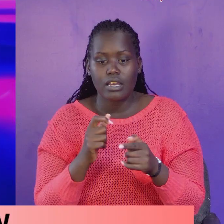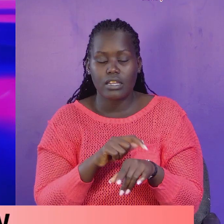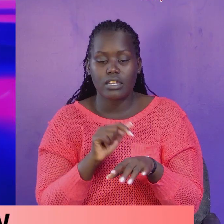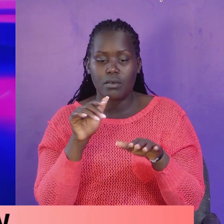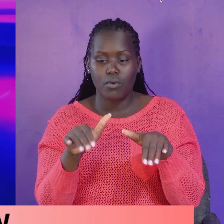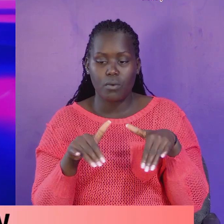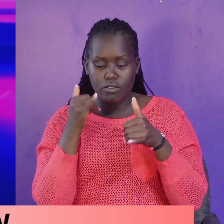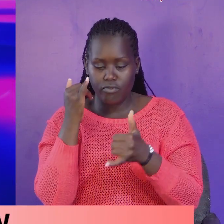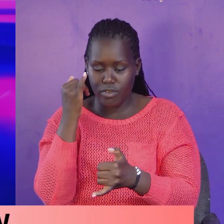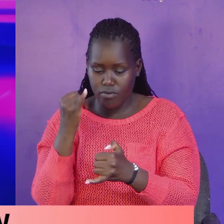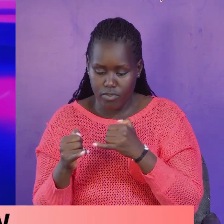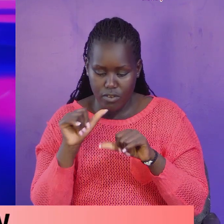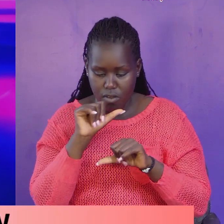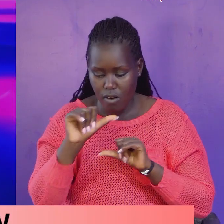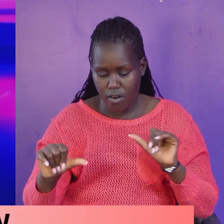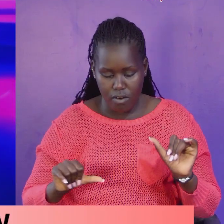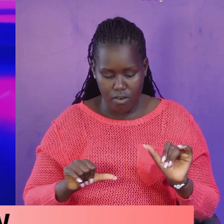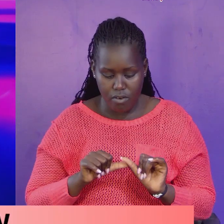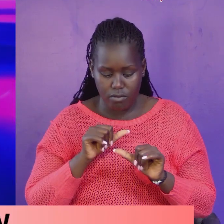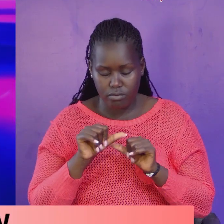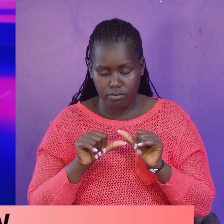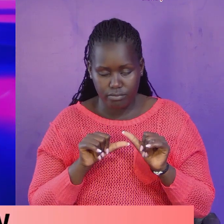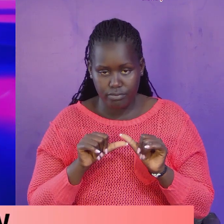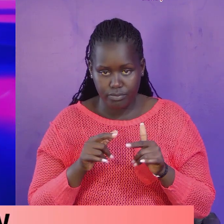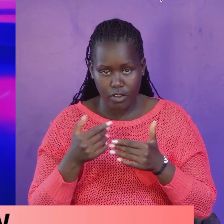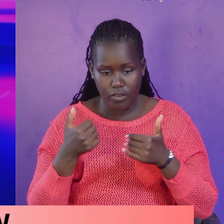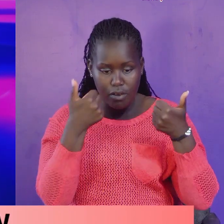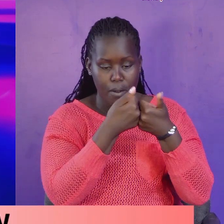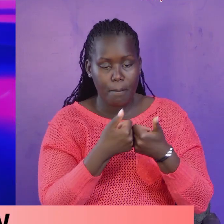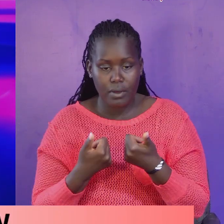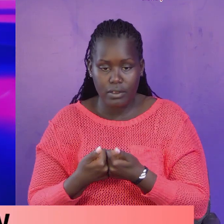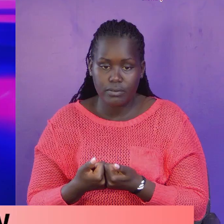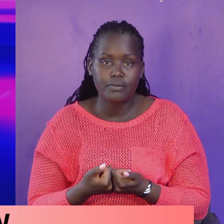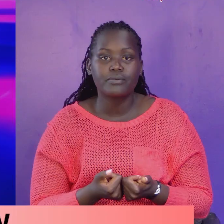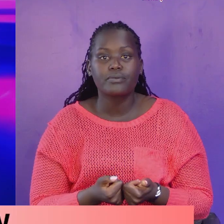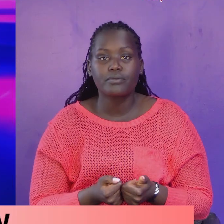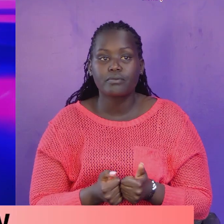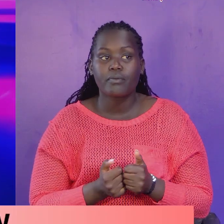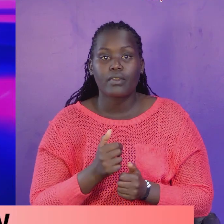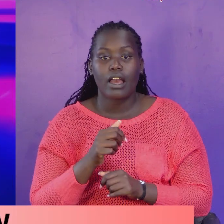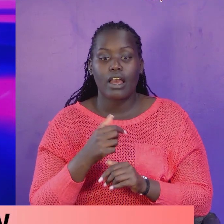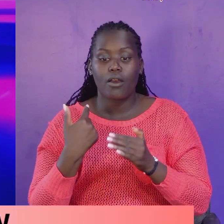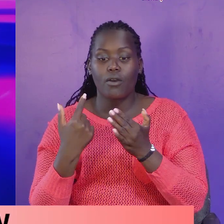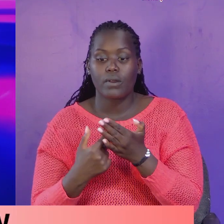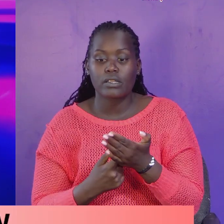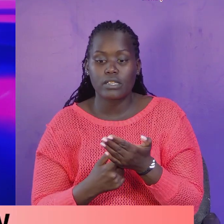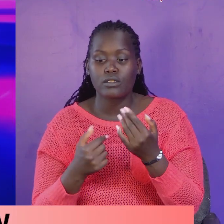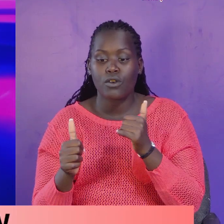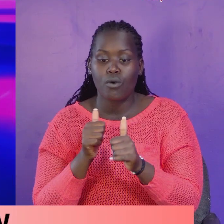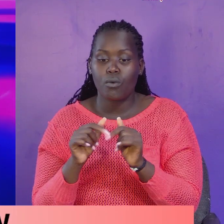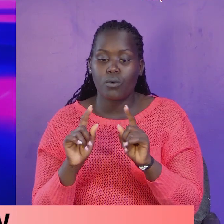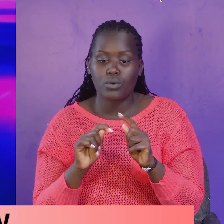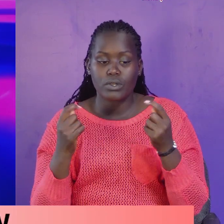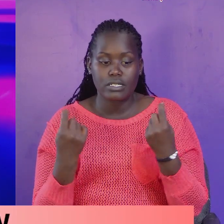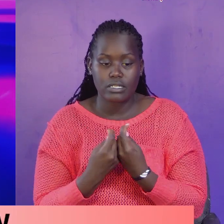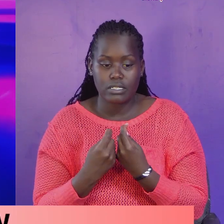the final round of the matches, and just look at which teams are